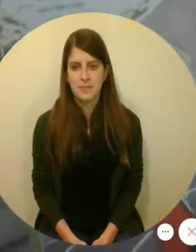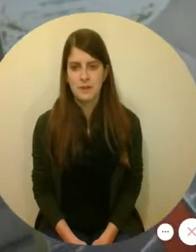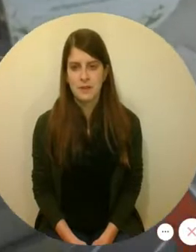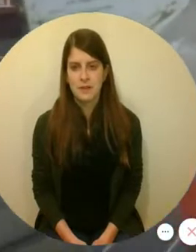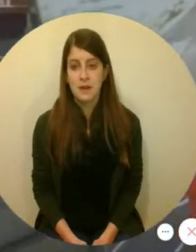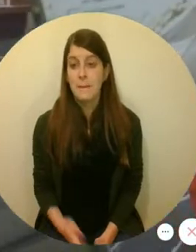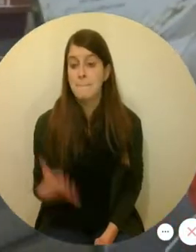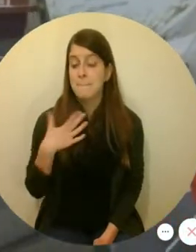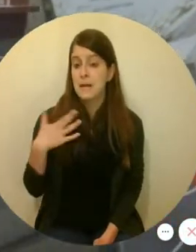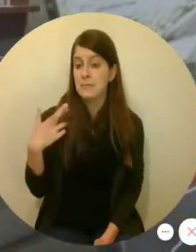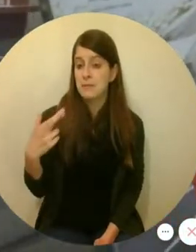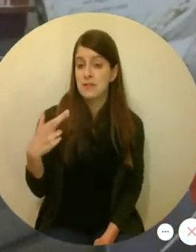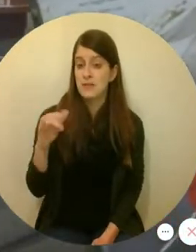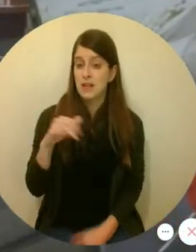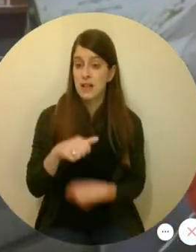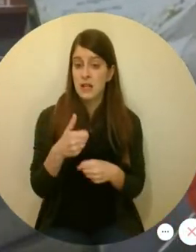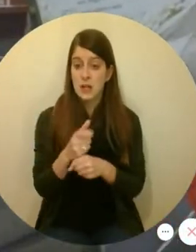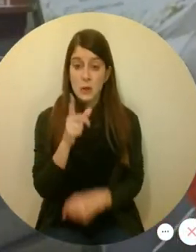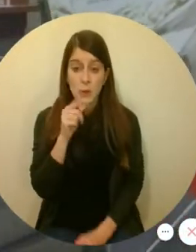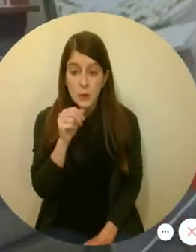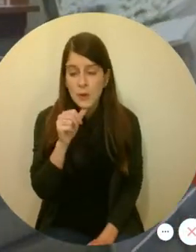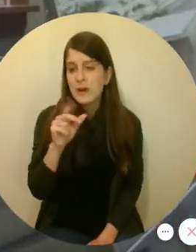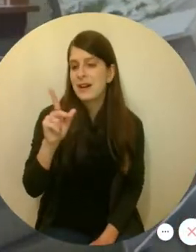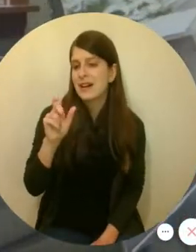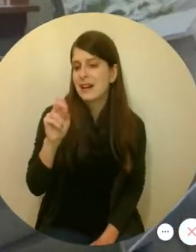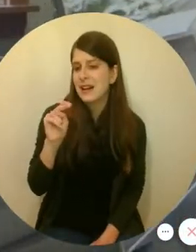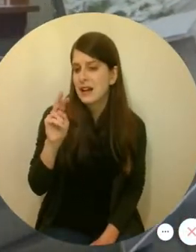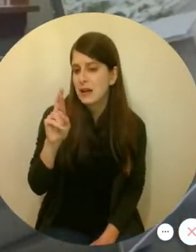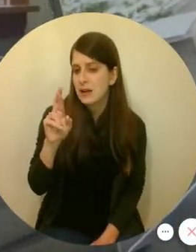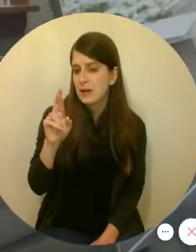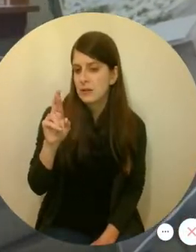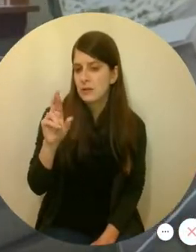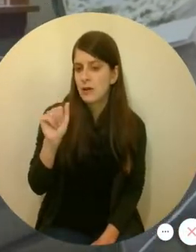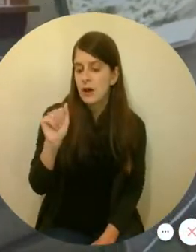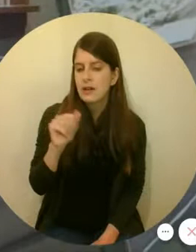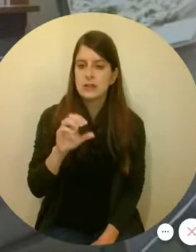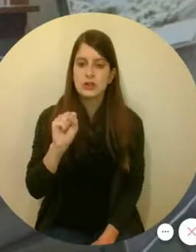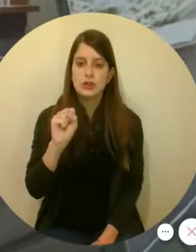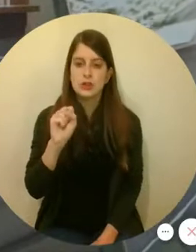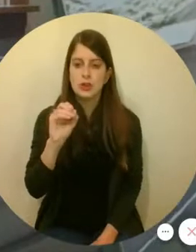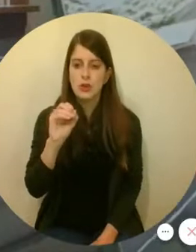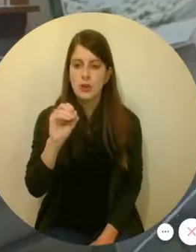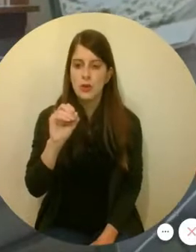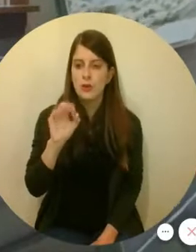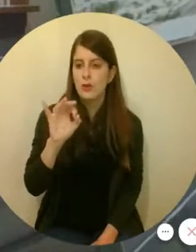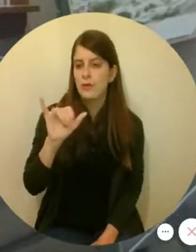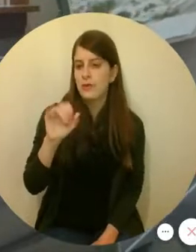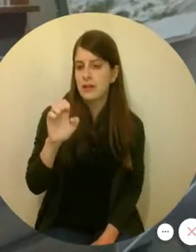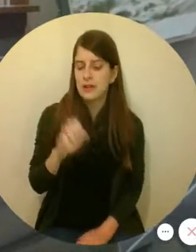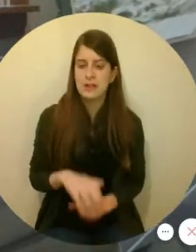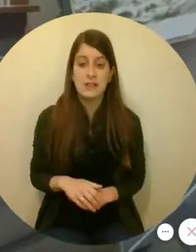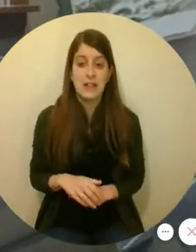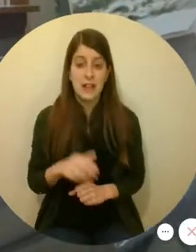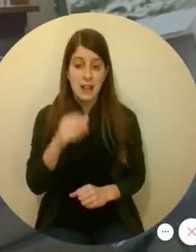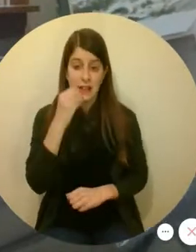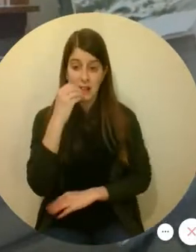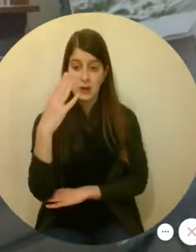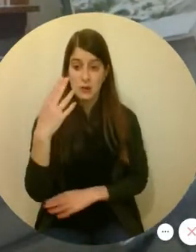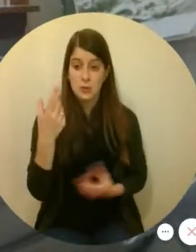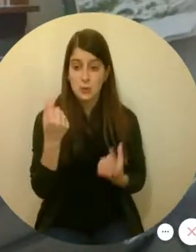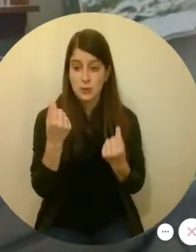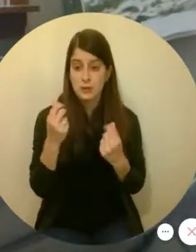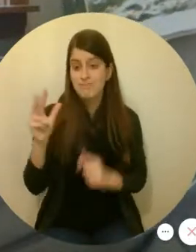My best friends that year were Kendra and Sophie. At lunchtime, we walked around the schoolyard, our fingers laced together,